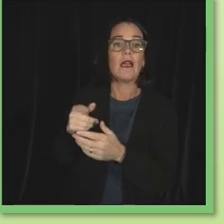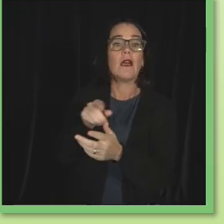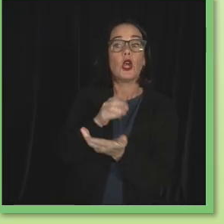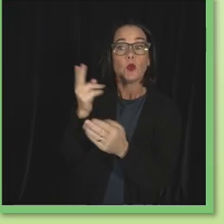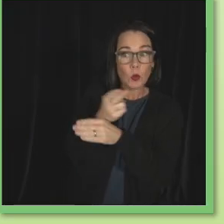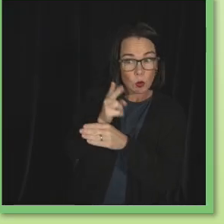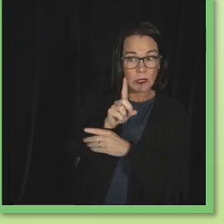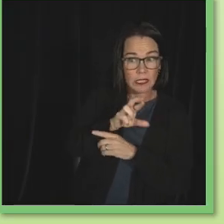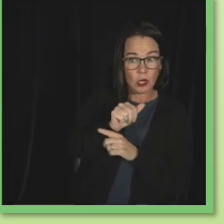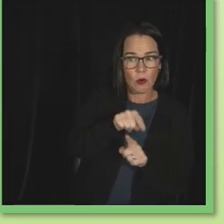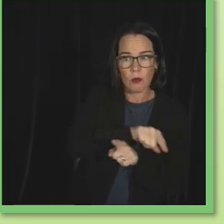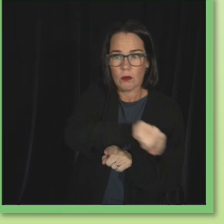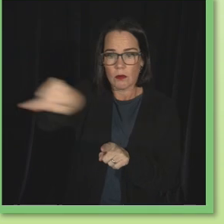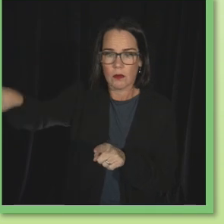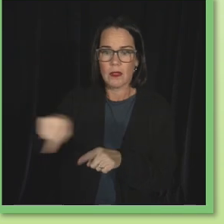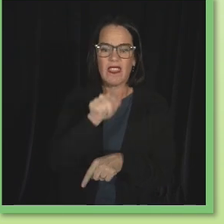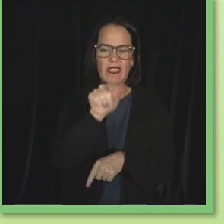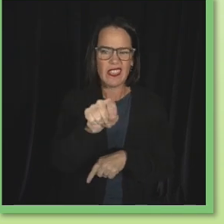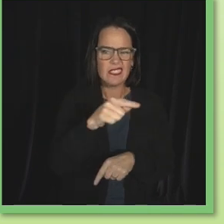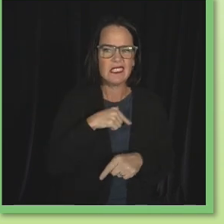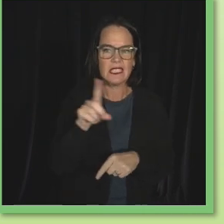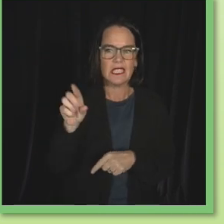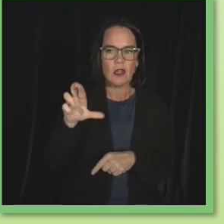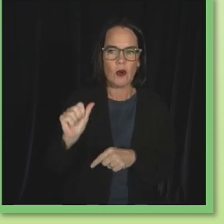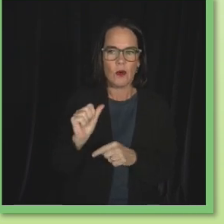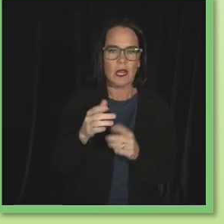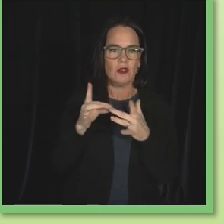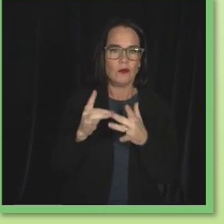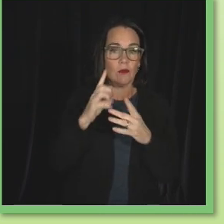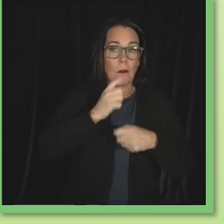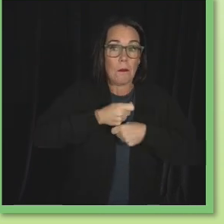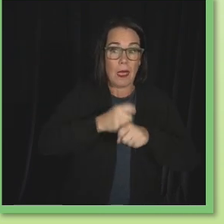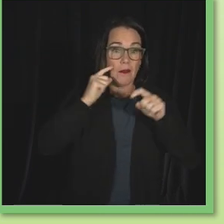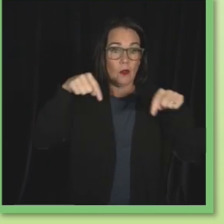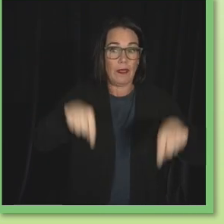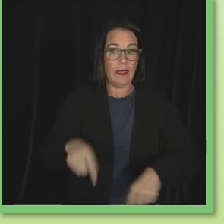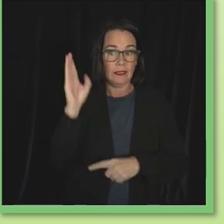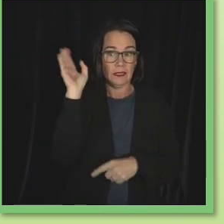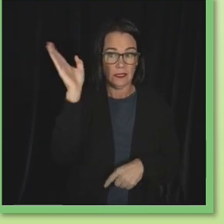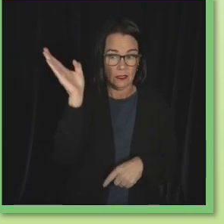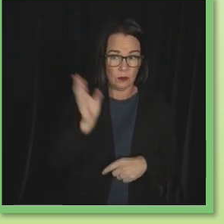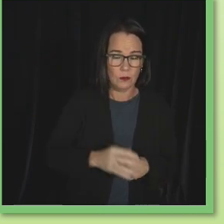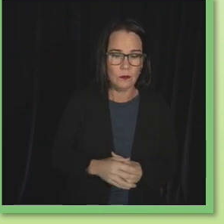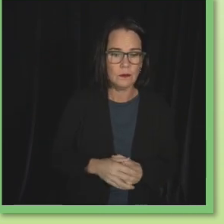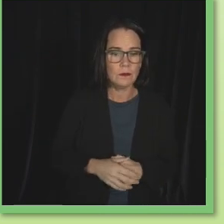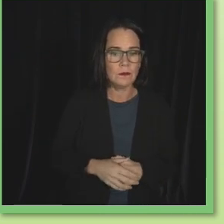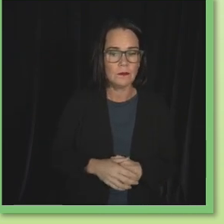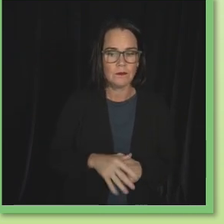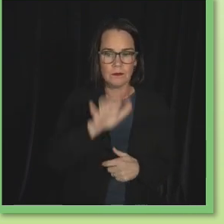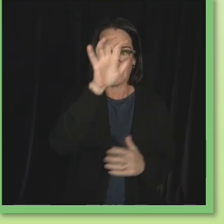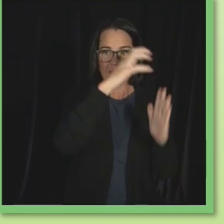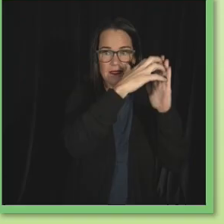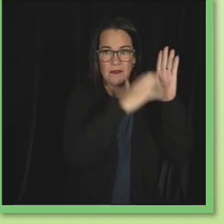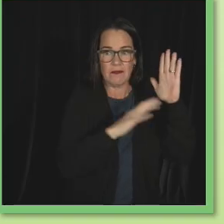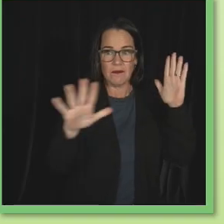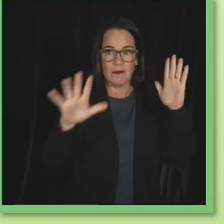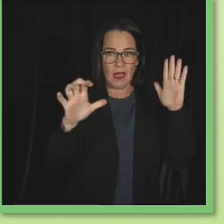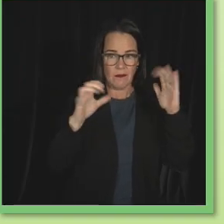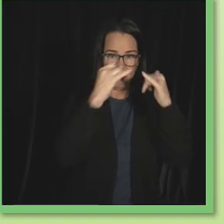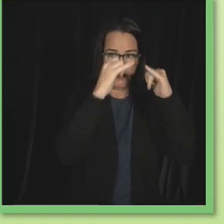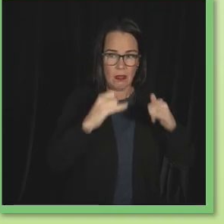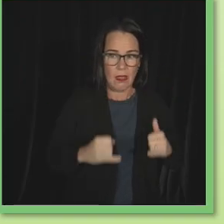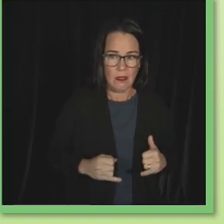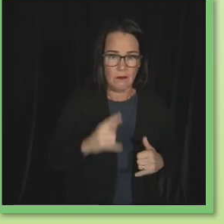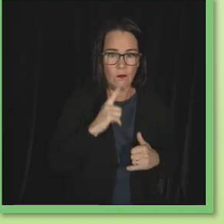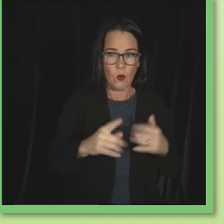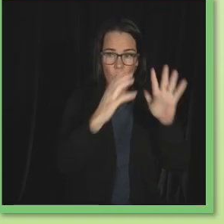This demo runs a simple DRA driver that has been created for this keynote. It's just 500 lines of code, and its